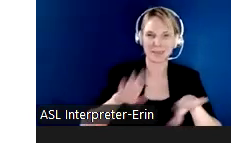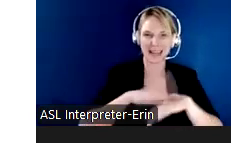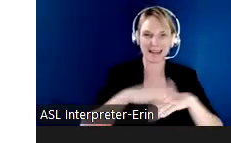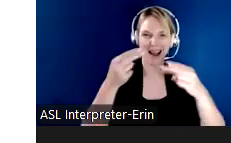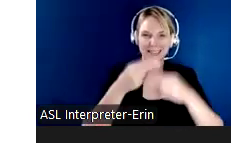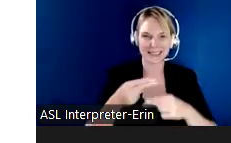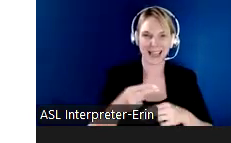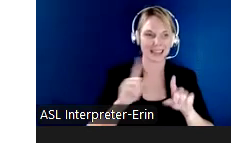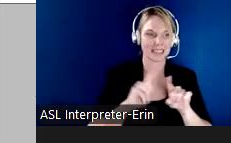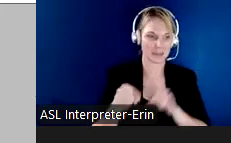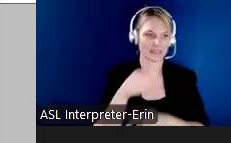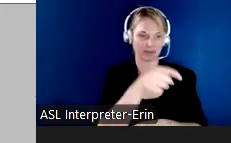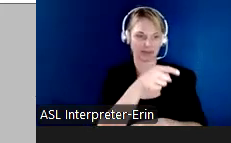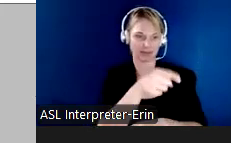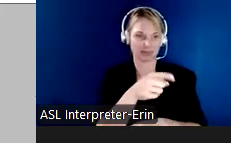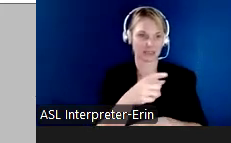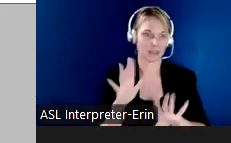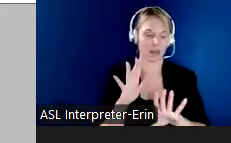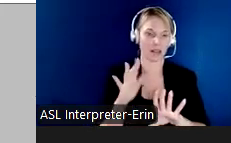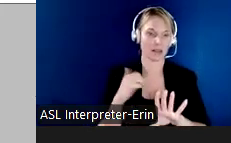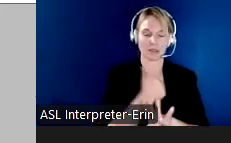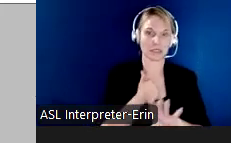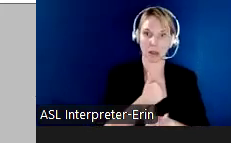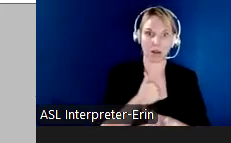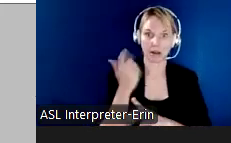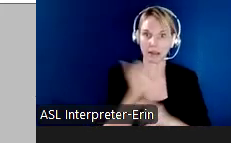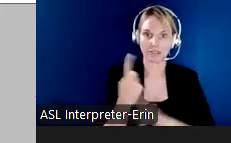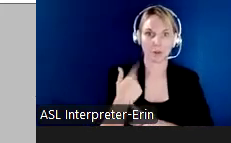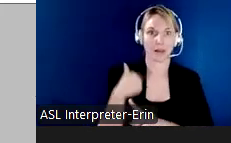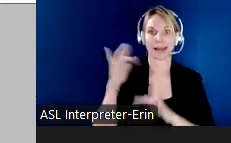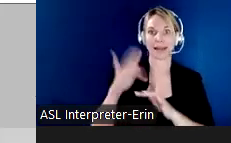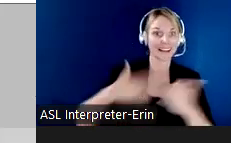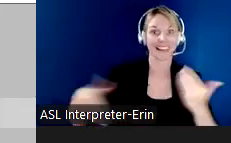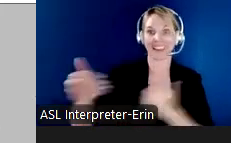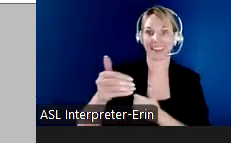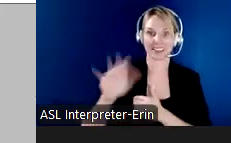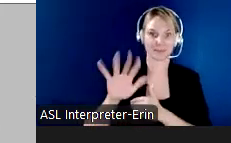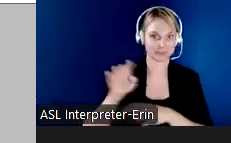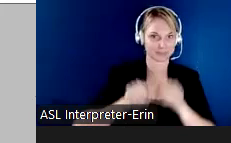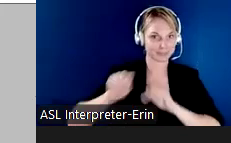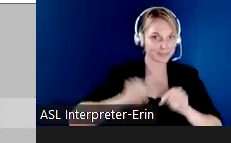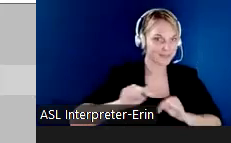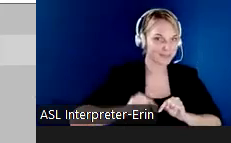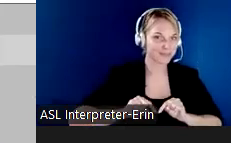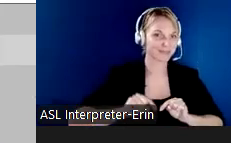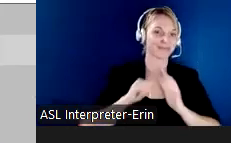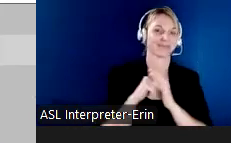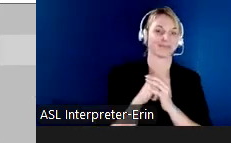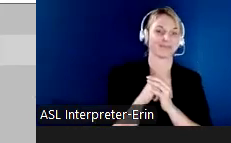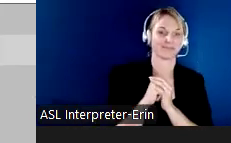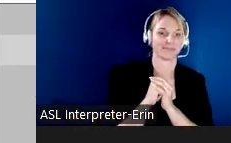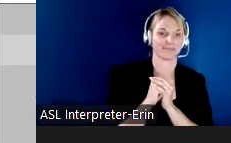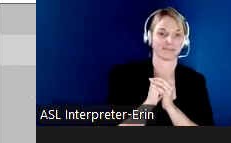where you can, sorry everyone, I clicked ahead too far. Let's see here.